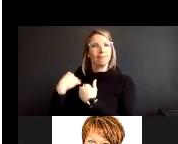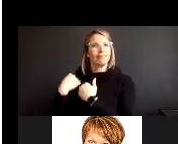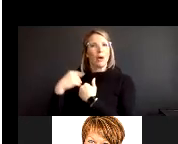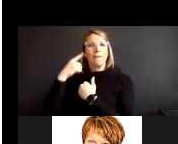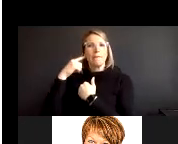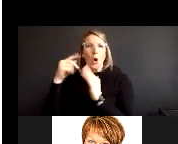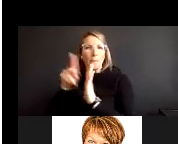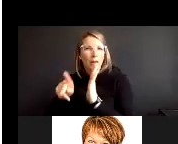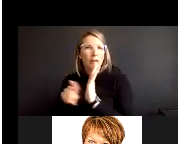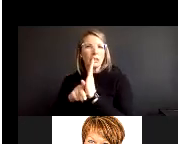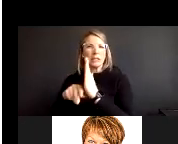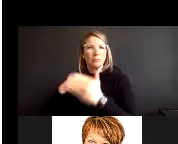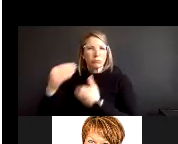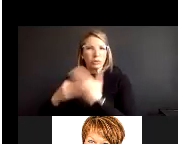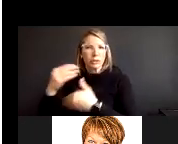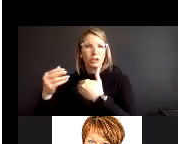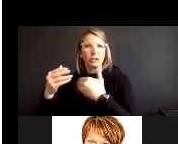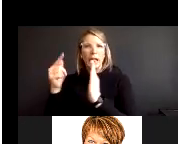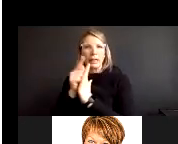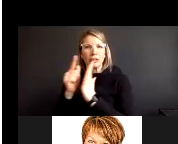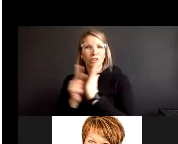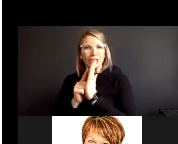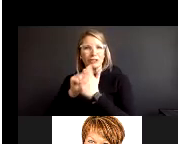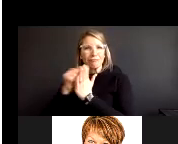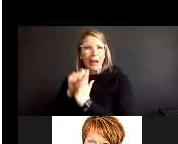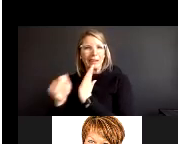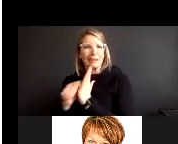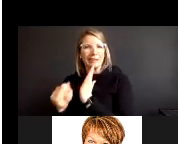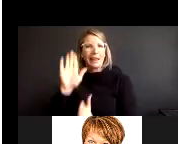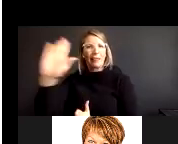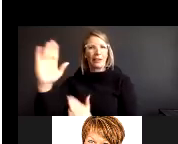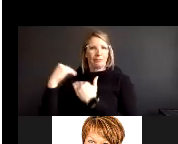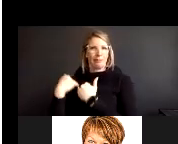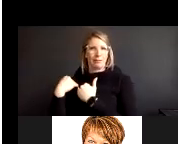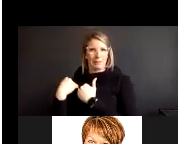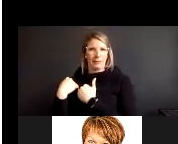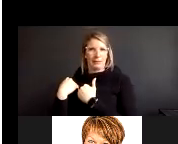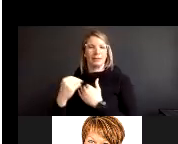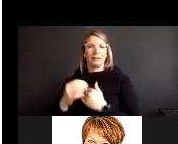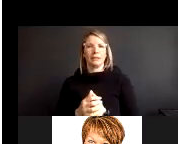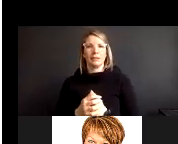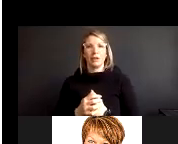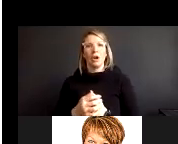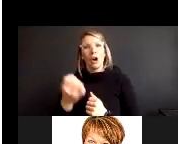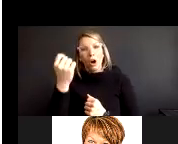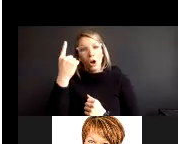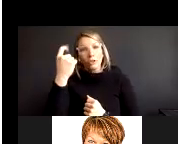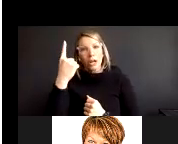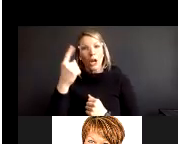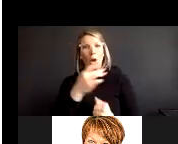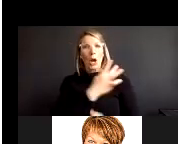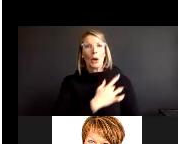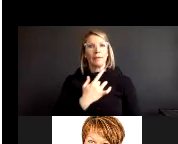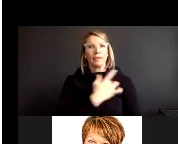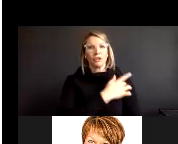and the procedures and the legislation and whatnot. It should be noted as well, though, that the provincial director position, so in this case,